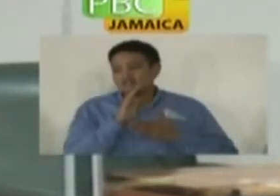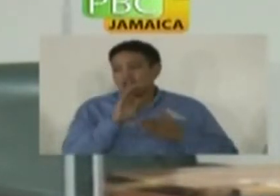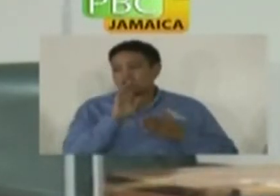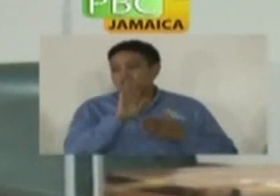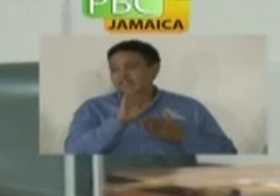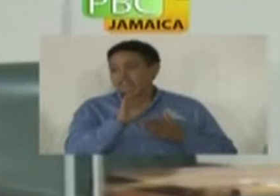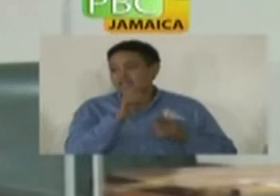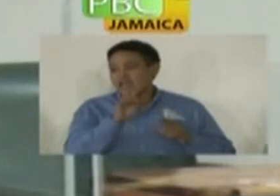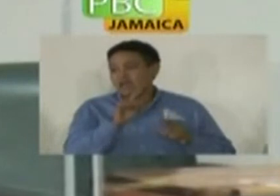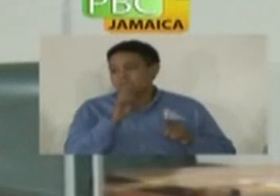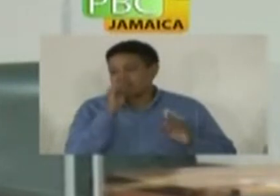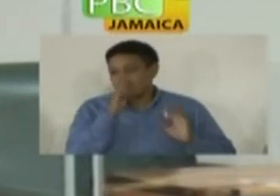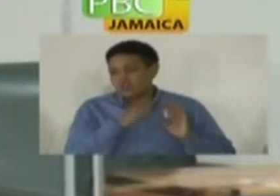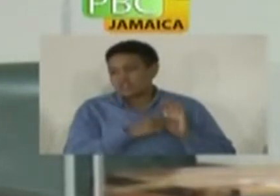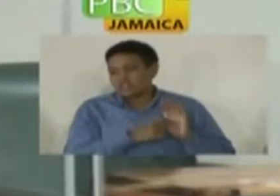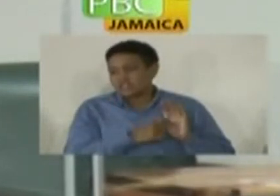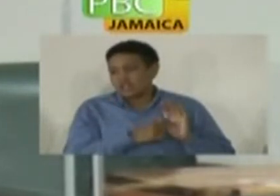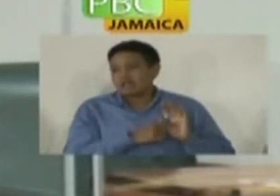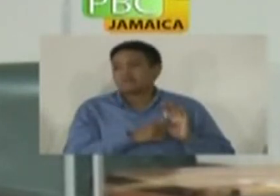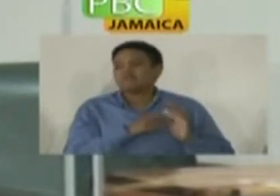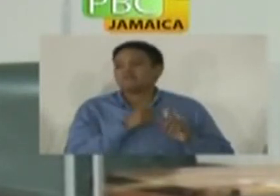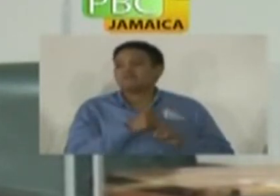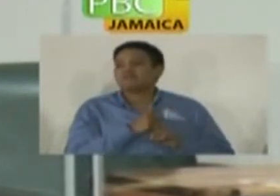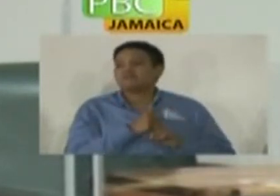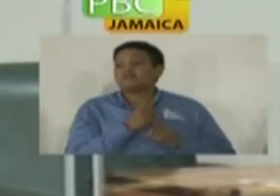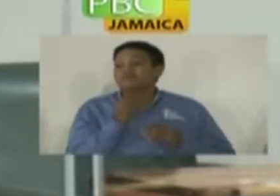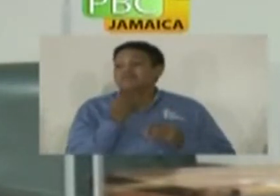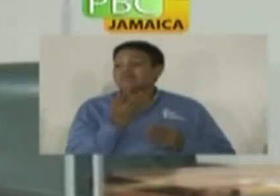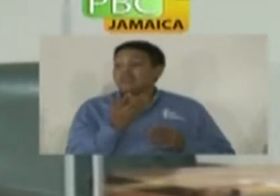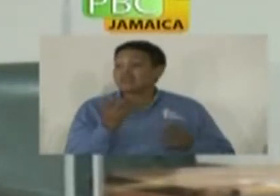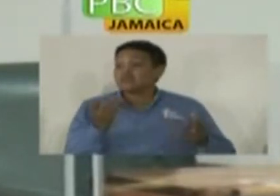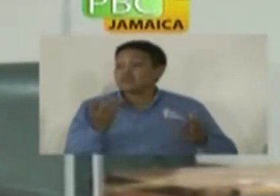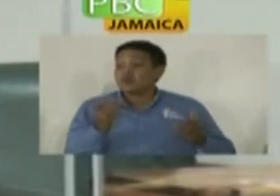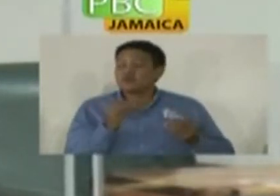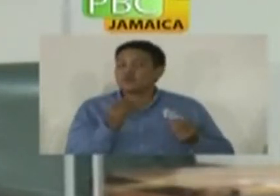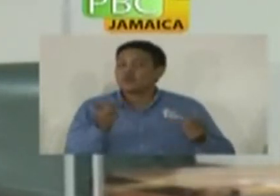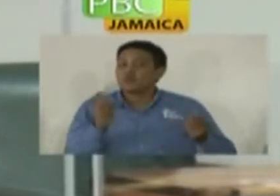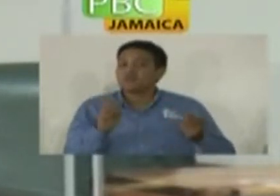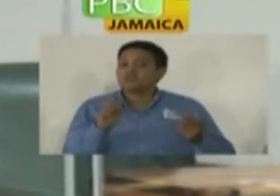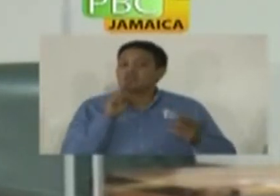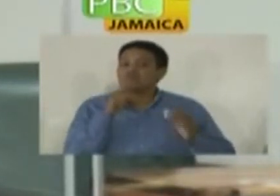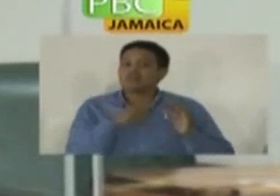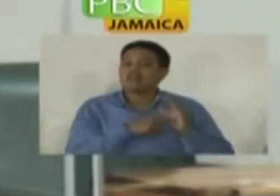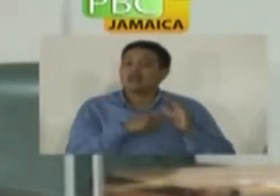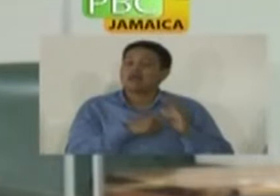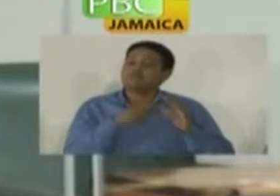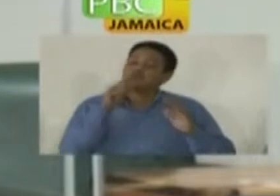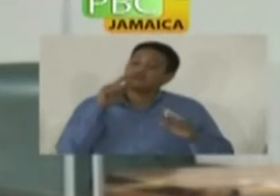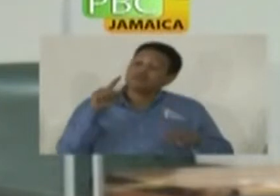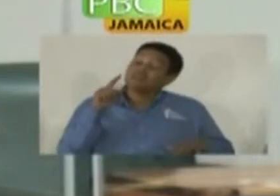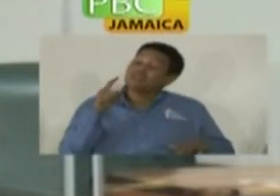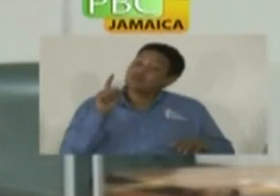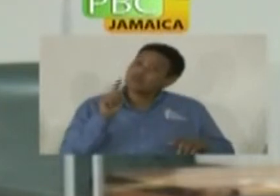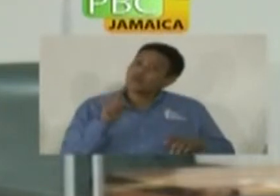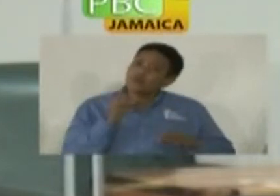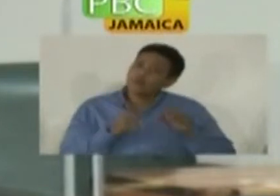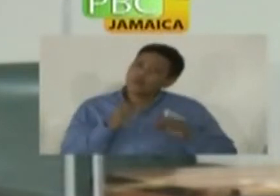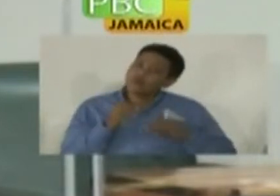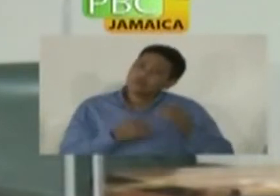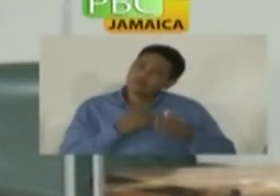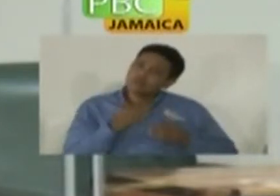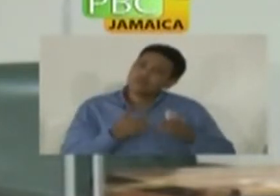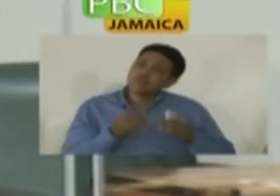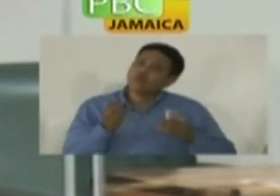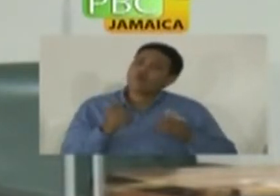President, for example, states in part, no one shall be liable to be tried or punished